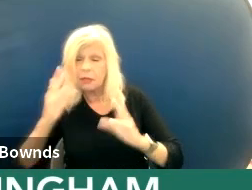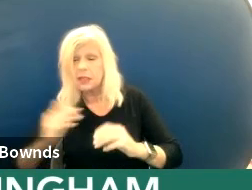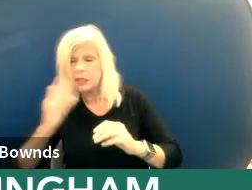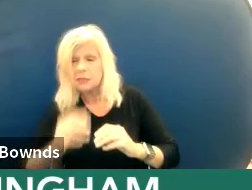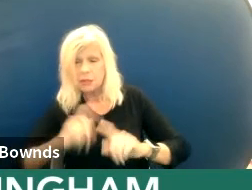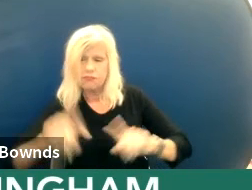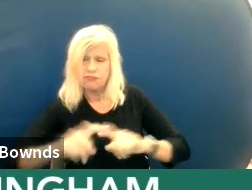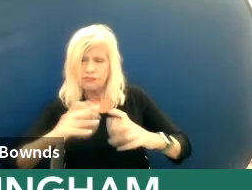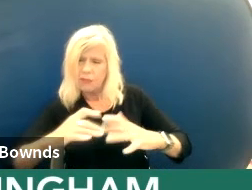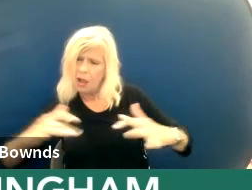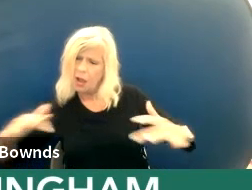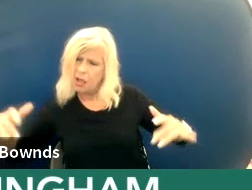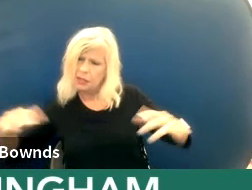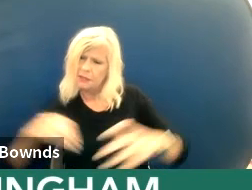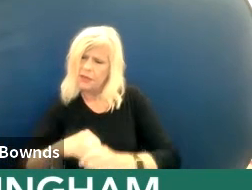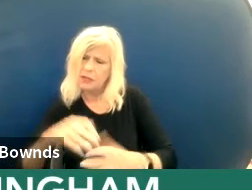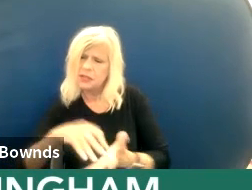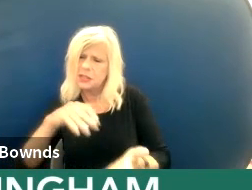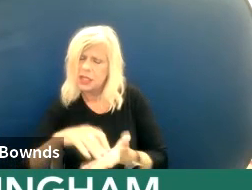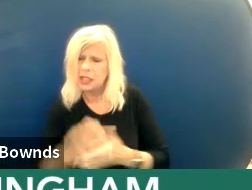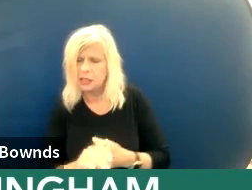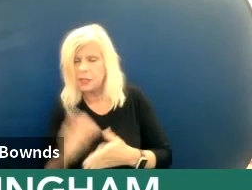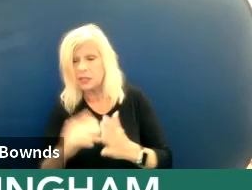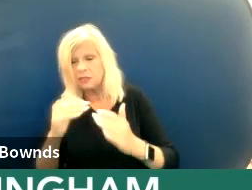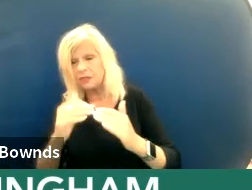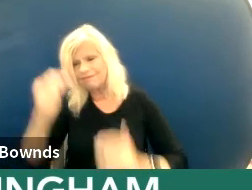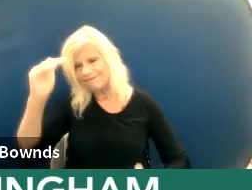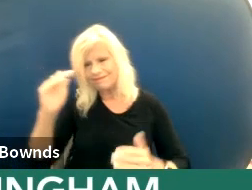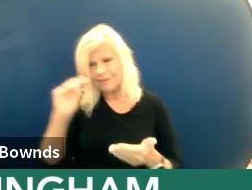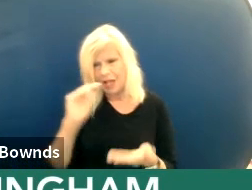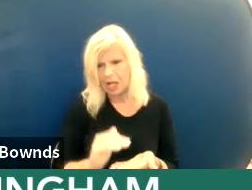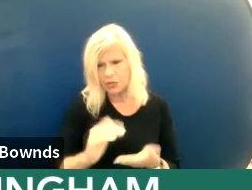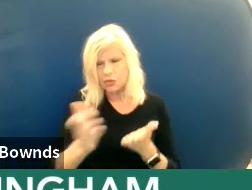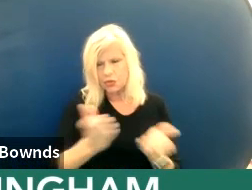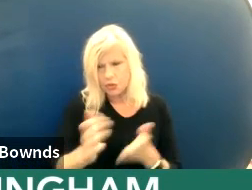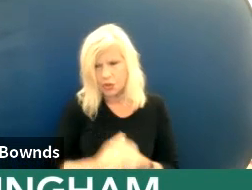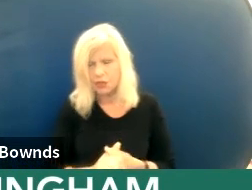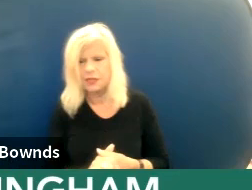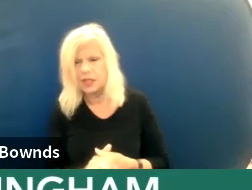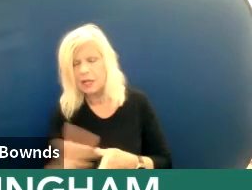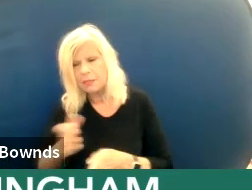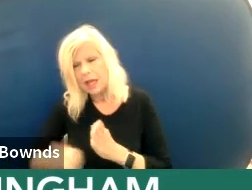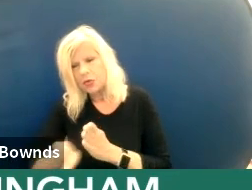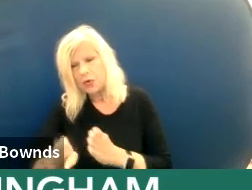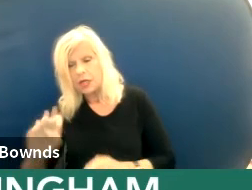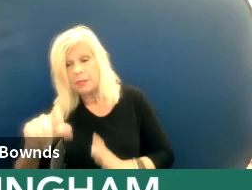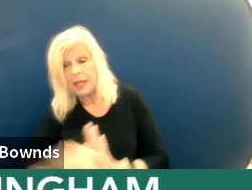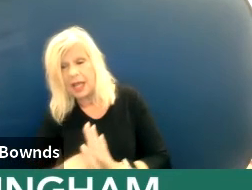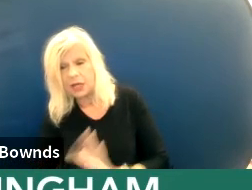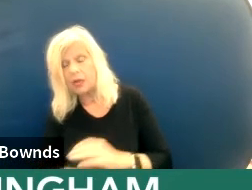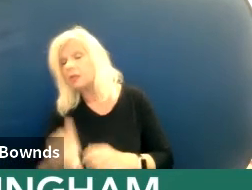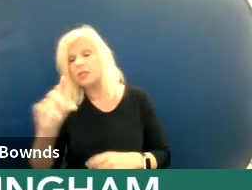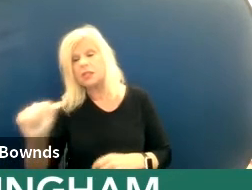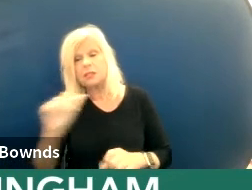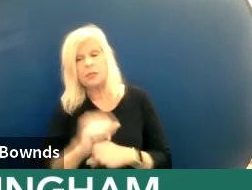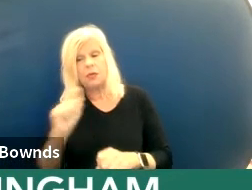in our studies, particularly from underserved and marginalized backgrounds. The diversity of the disability community is an asset, and our work must